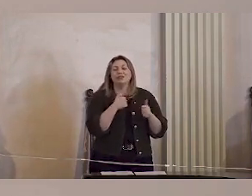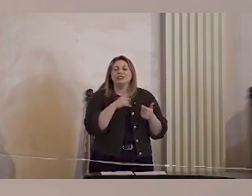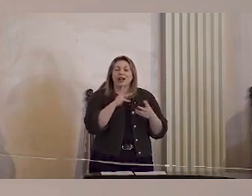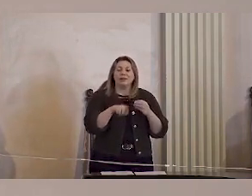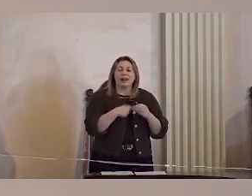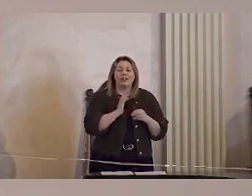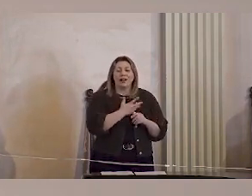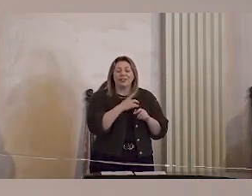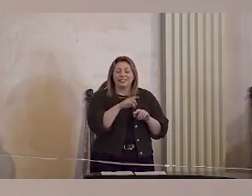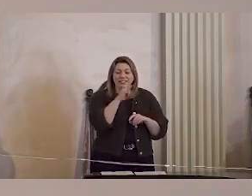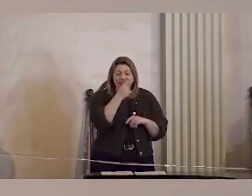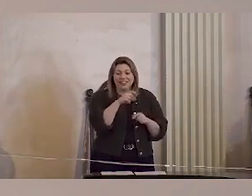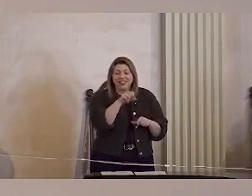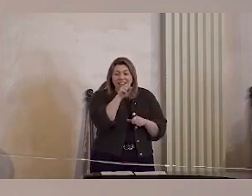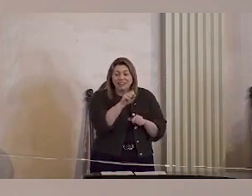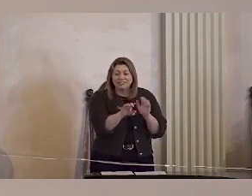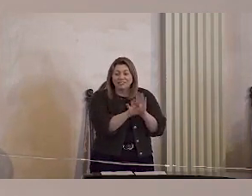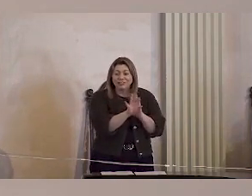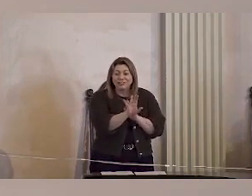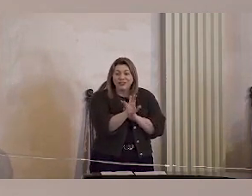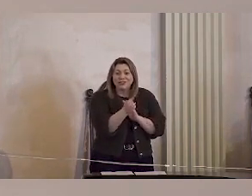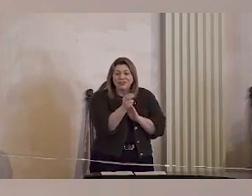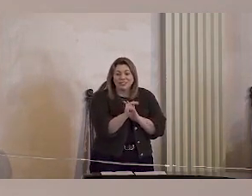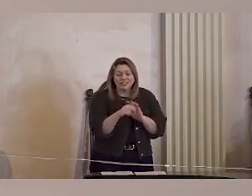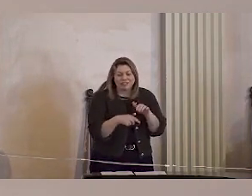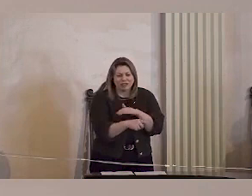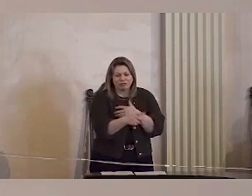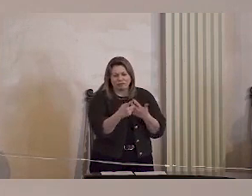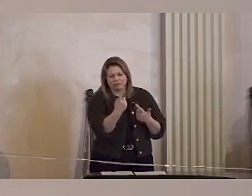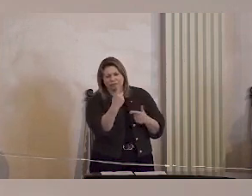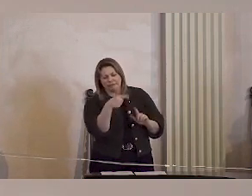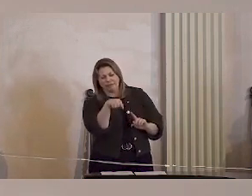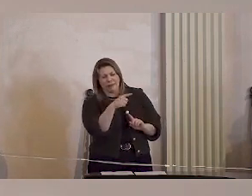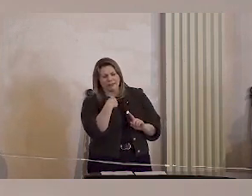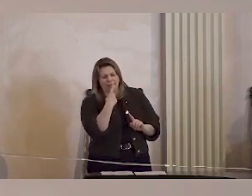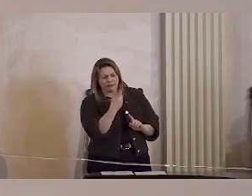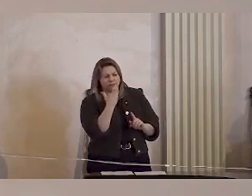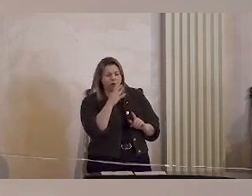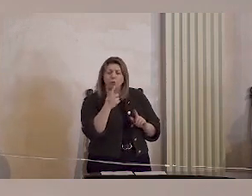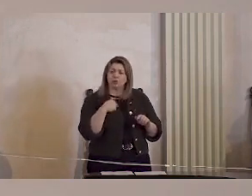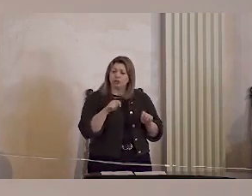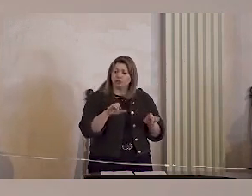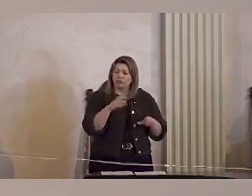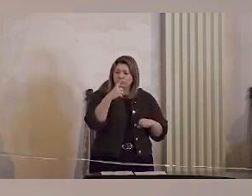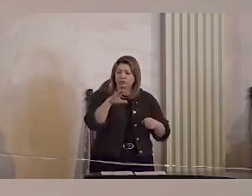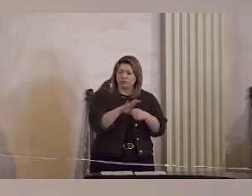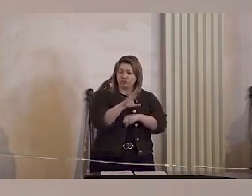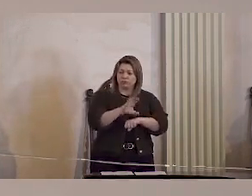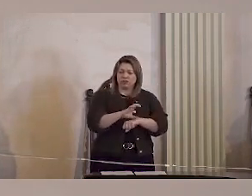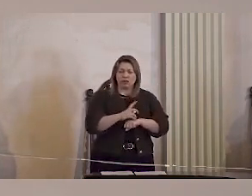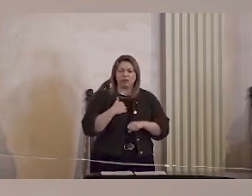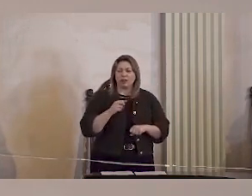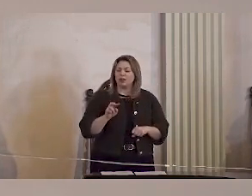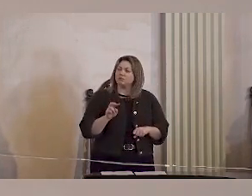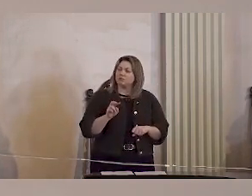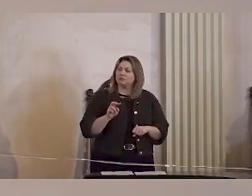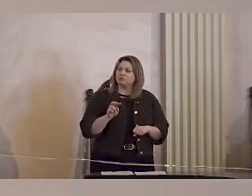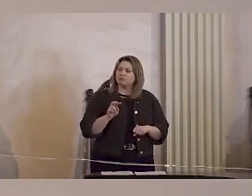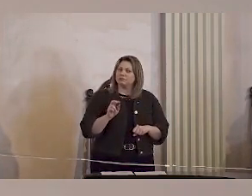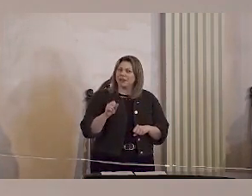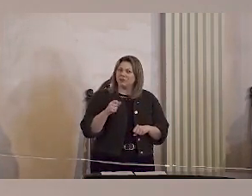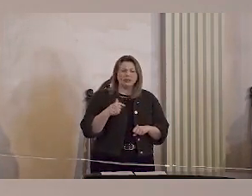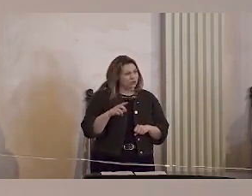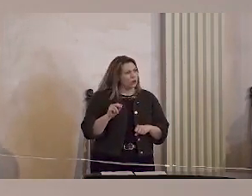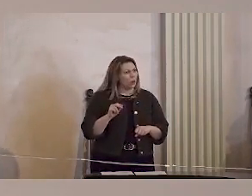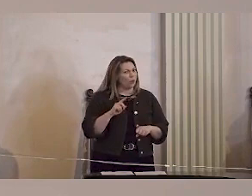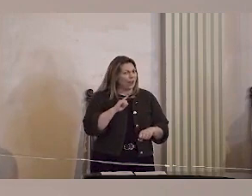kids love Choose Your Own Adventure. And one of us, I actually don't remember who, was like, we should do that for the whole congregation. And I was like, yeah, we